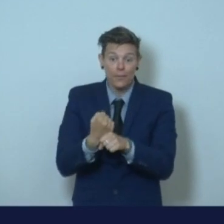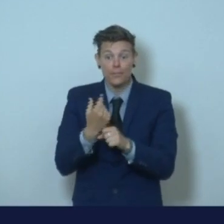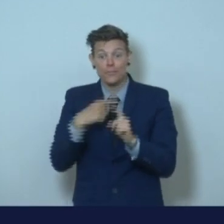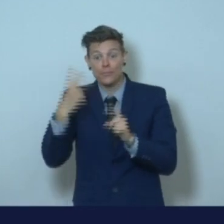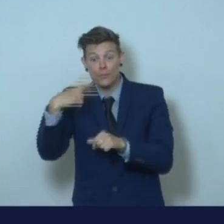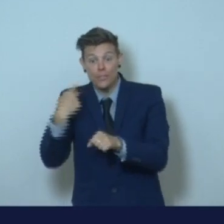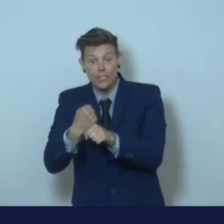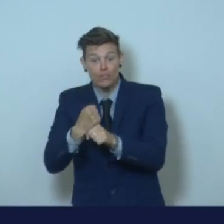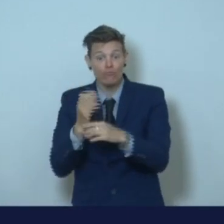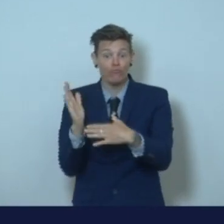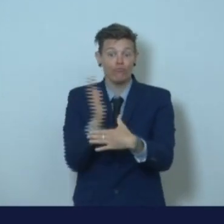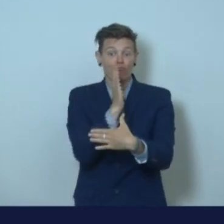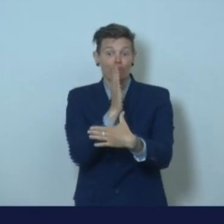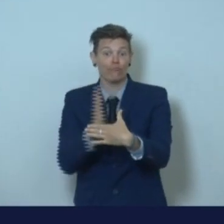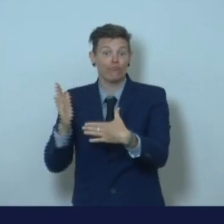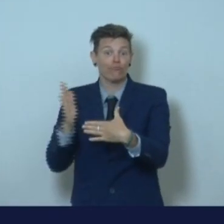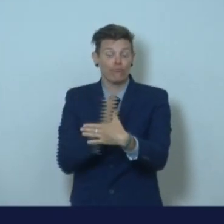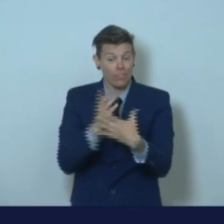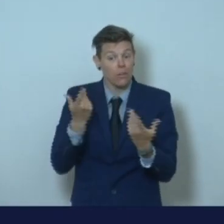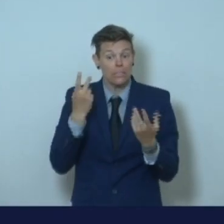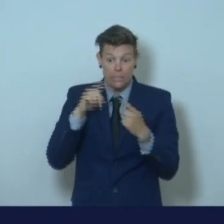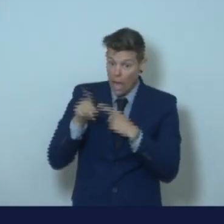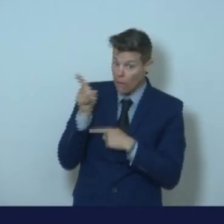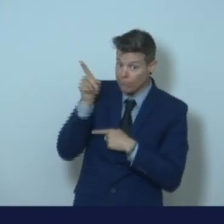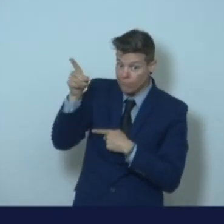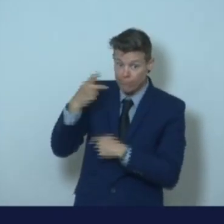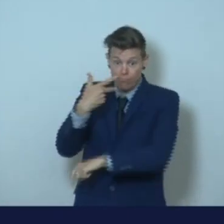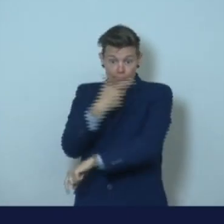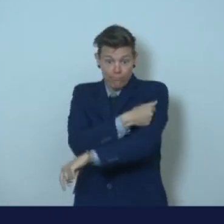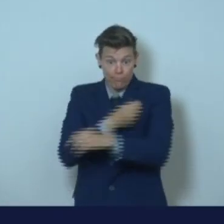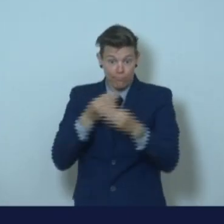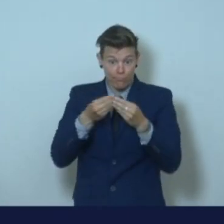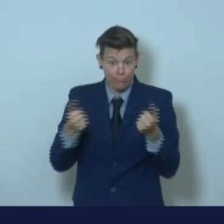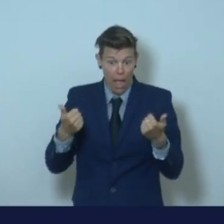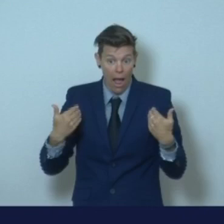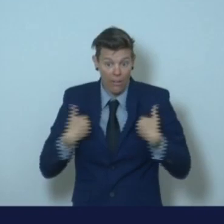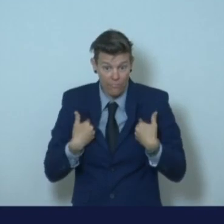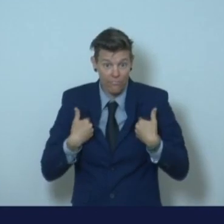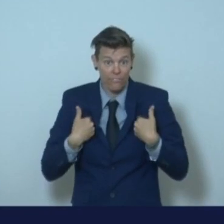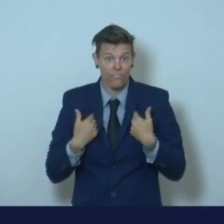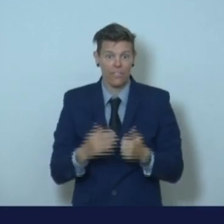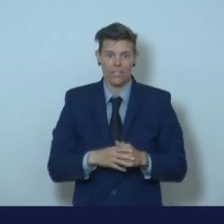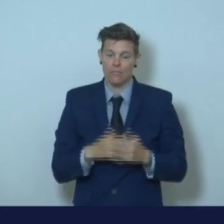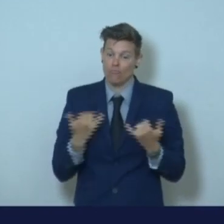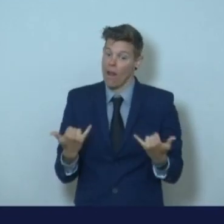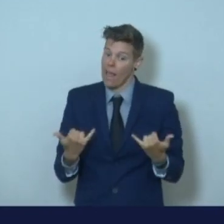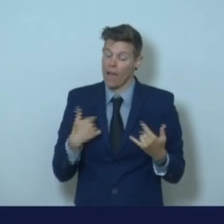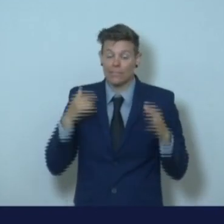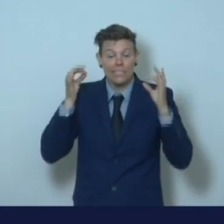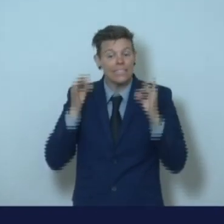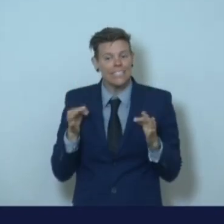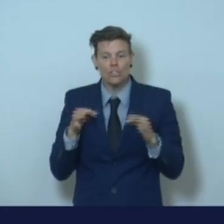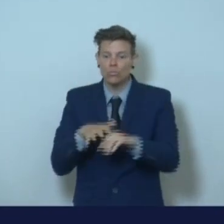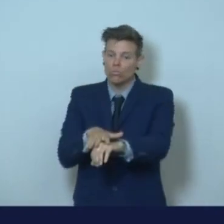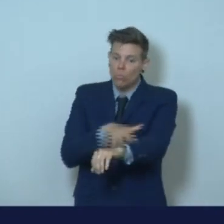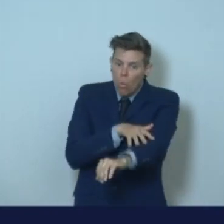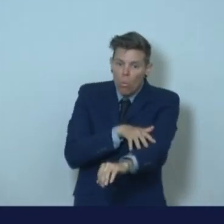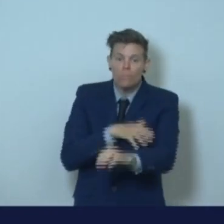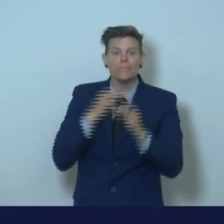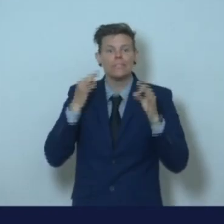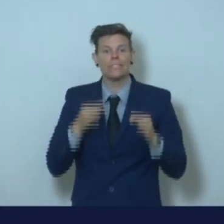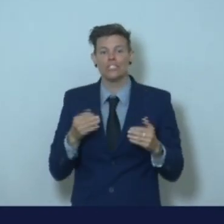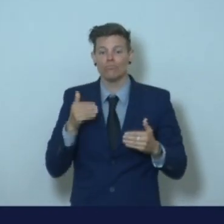have to keep doing this and making decisions accordingly, and we will. And New Mexicans should be very proud for doing your